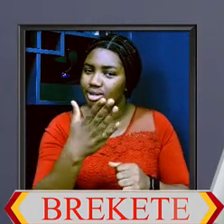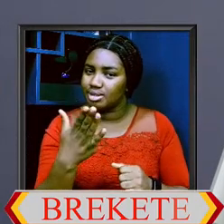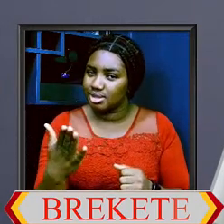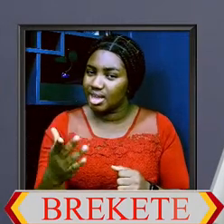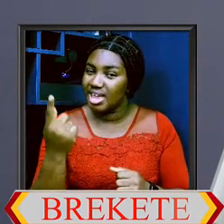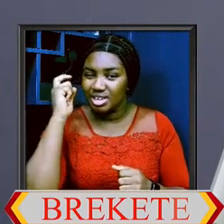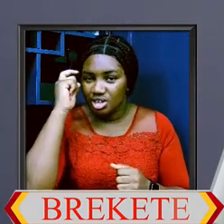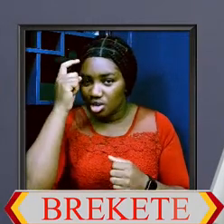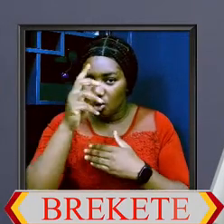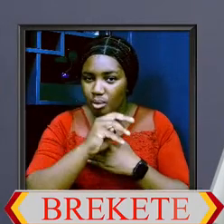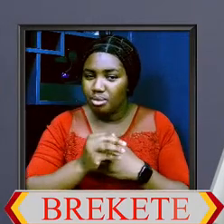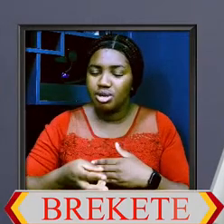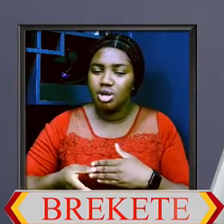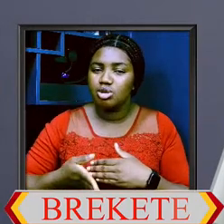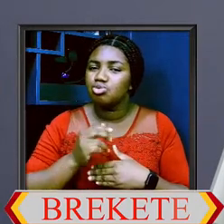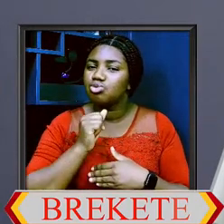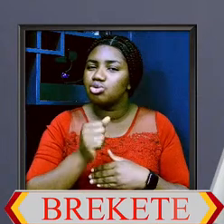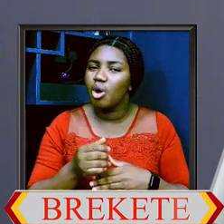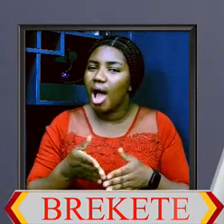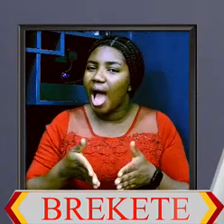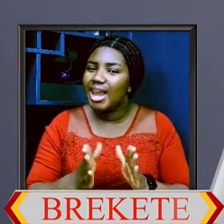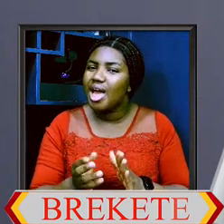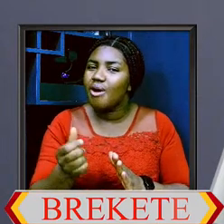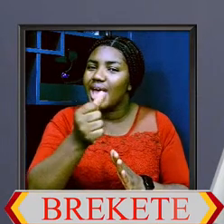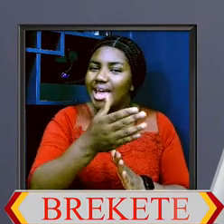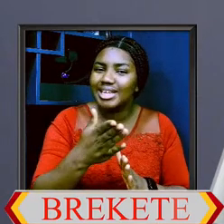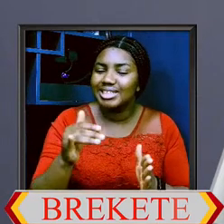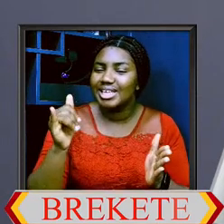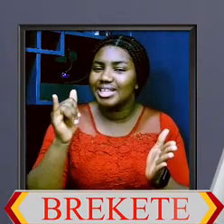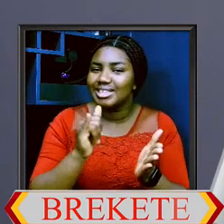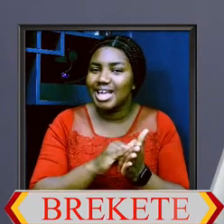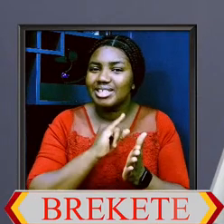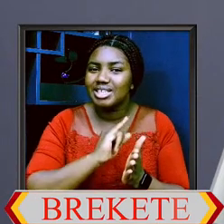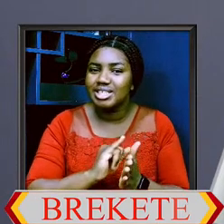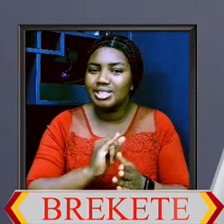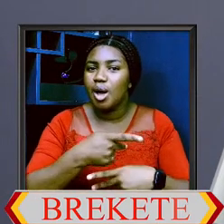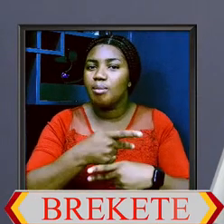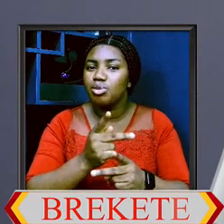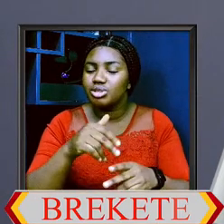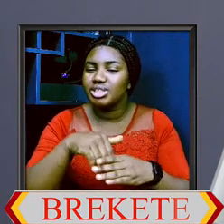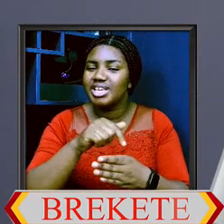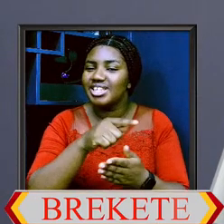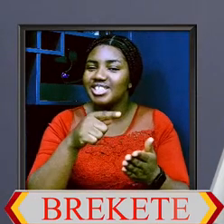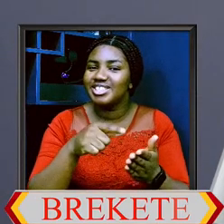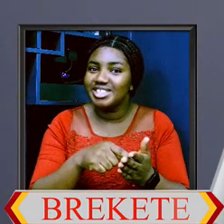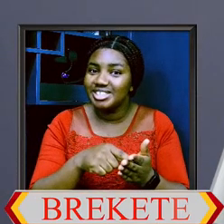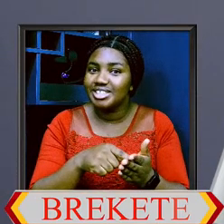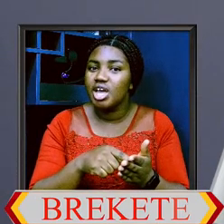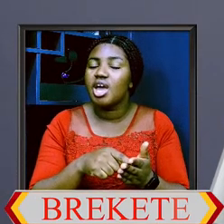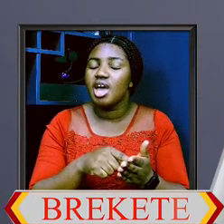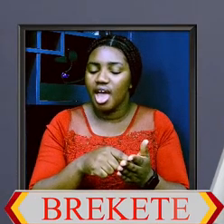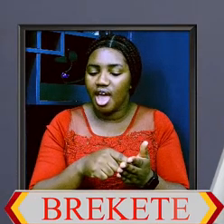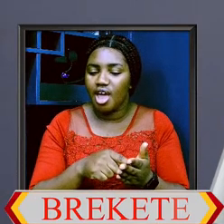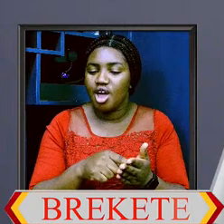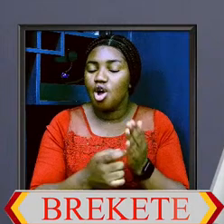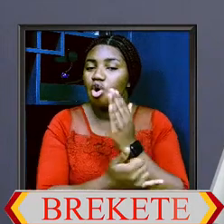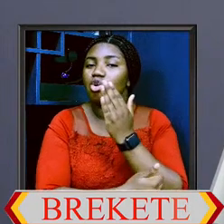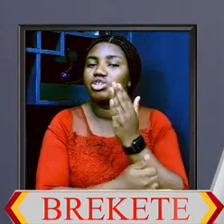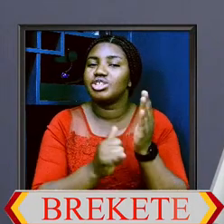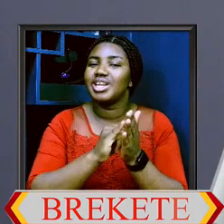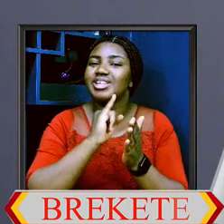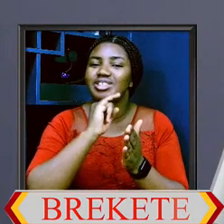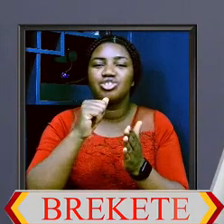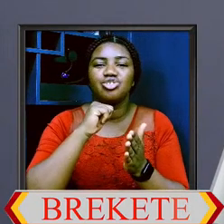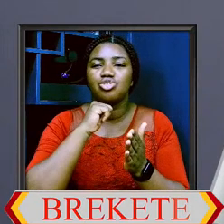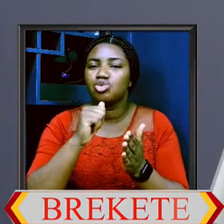M the government do not allow anything that is being produced inside this country that is not imported you D